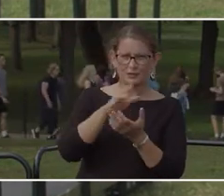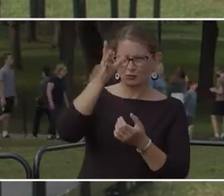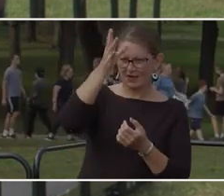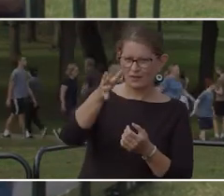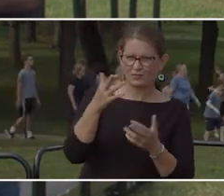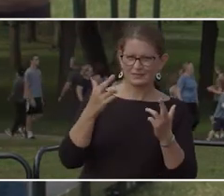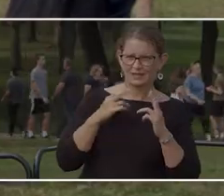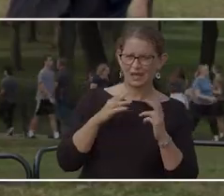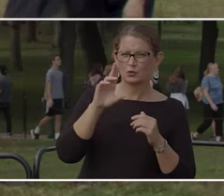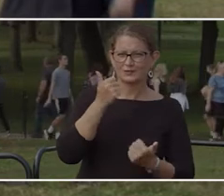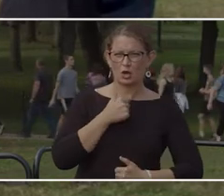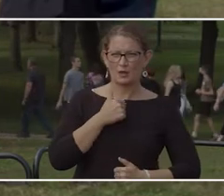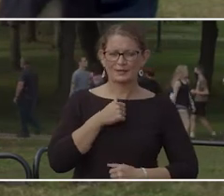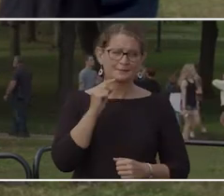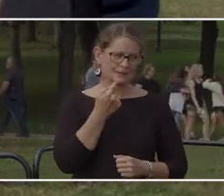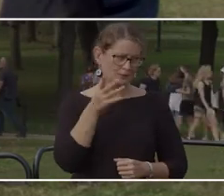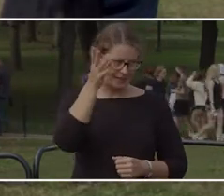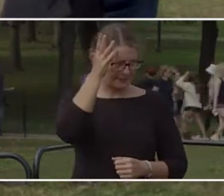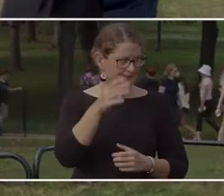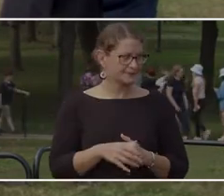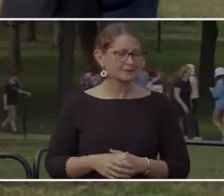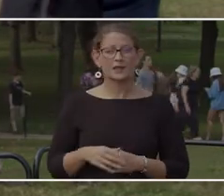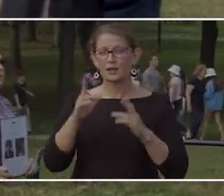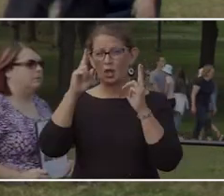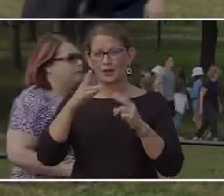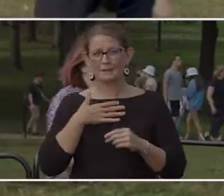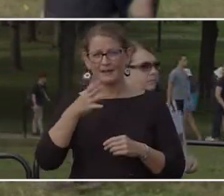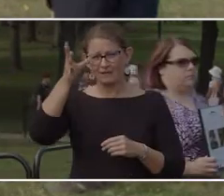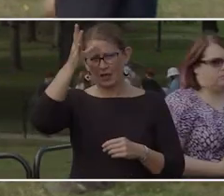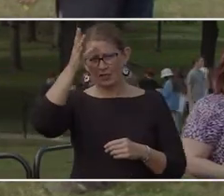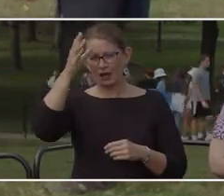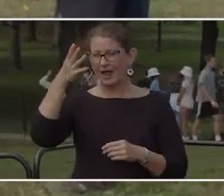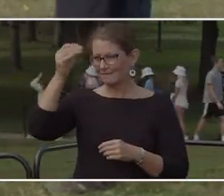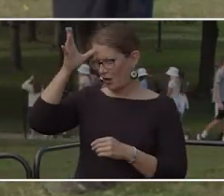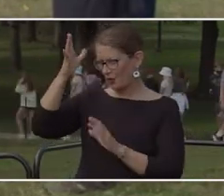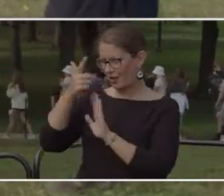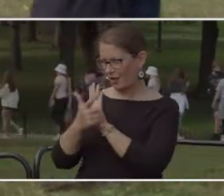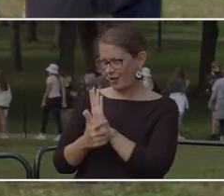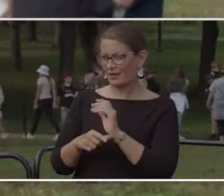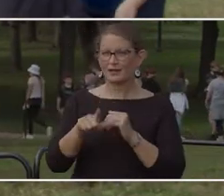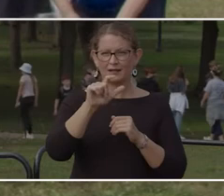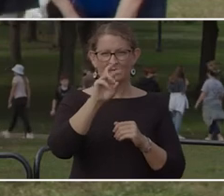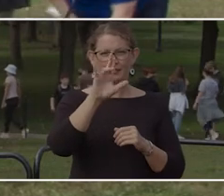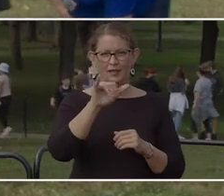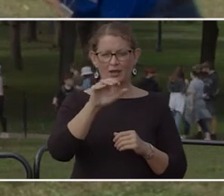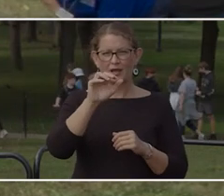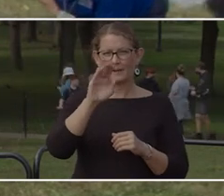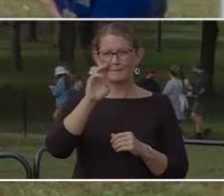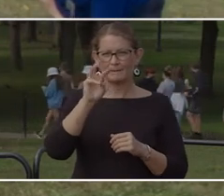Army. Miss you, Dad. In honor of my father and father-in-law, Larry Albert